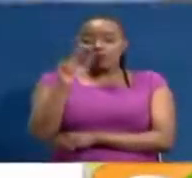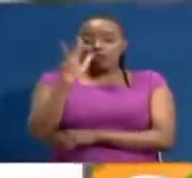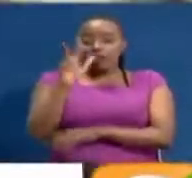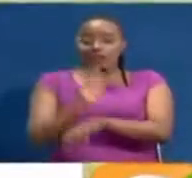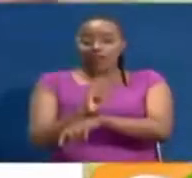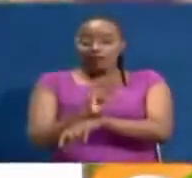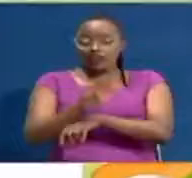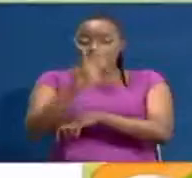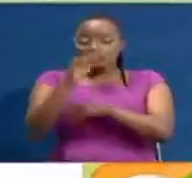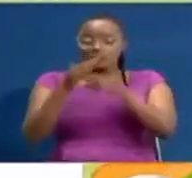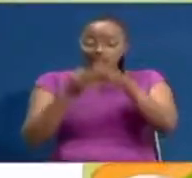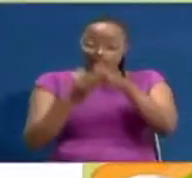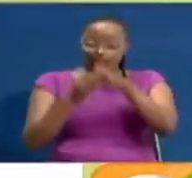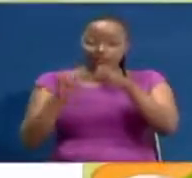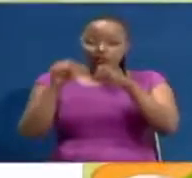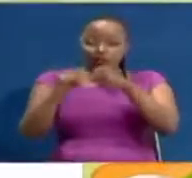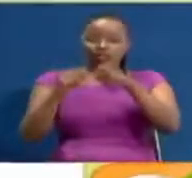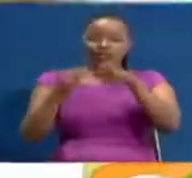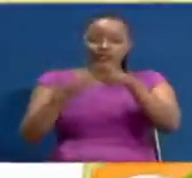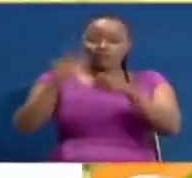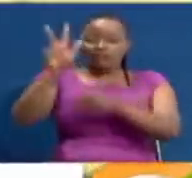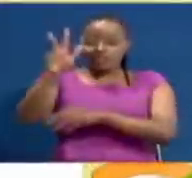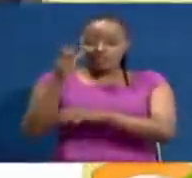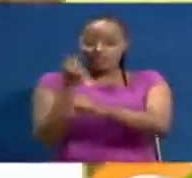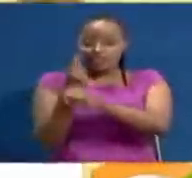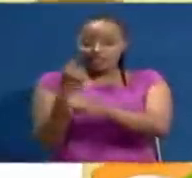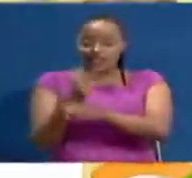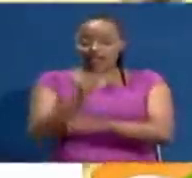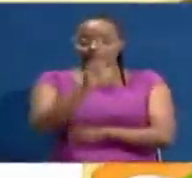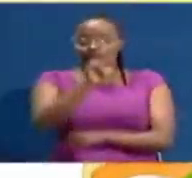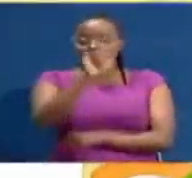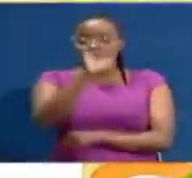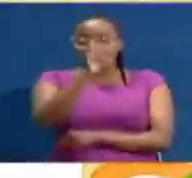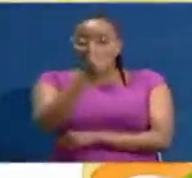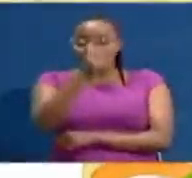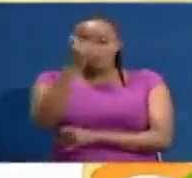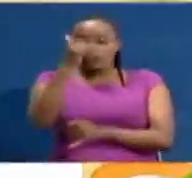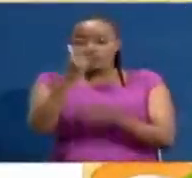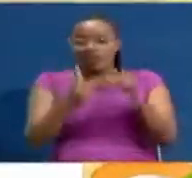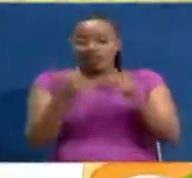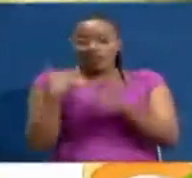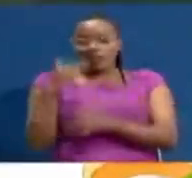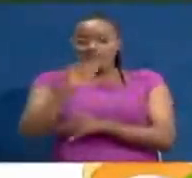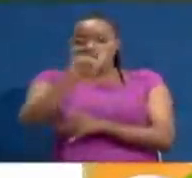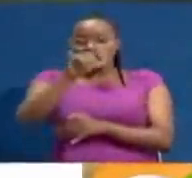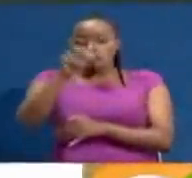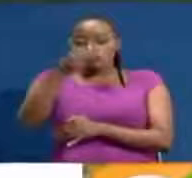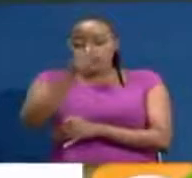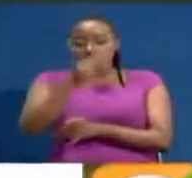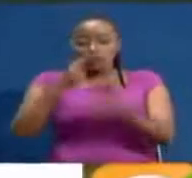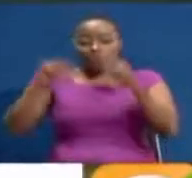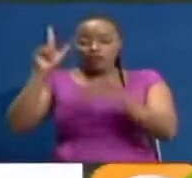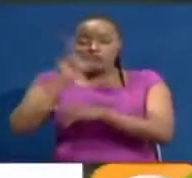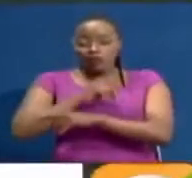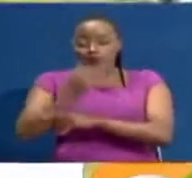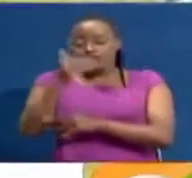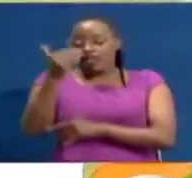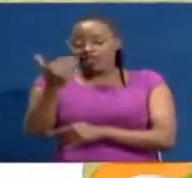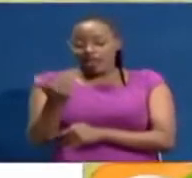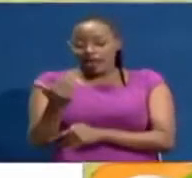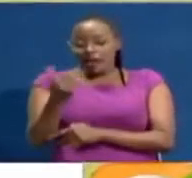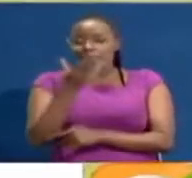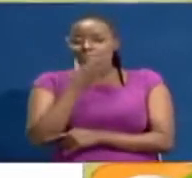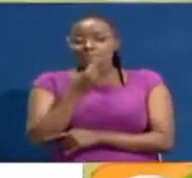30 minutes, 29.73 seconds. Alex Kibet clinched the final podium position. Johnson Lagat was the winner in the junior men